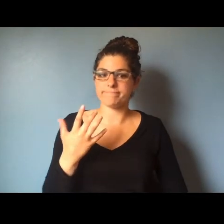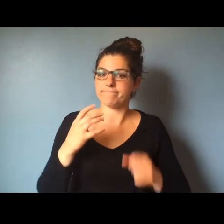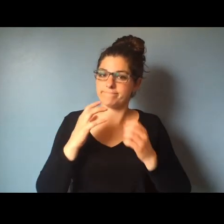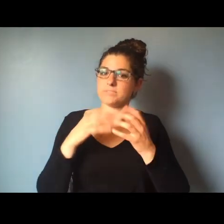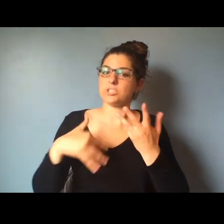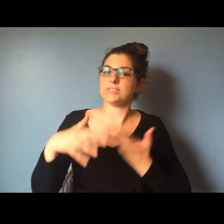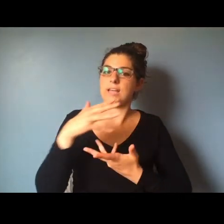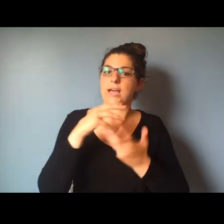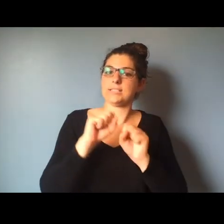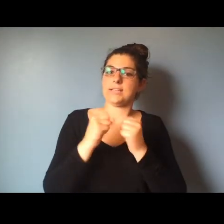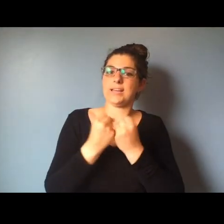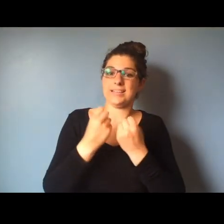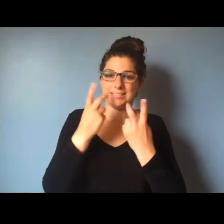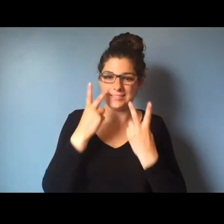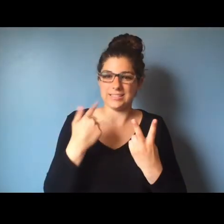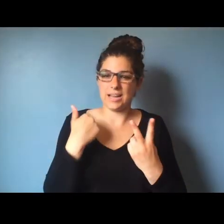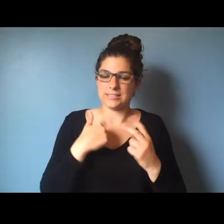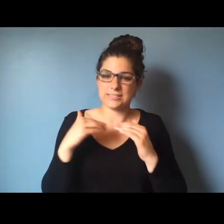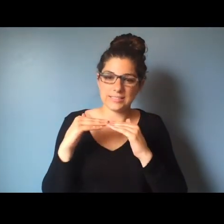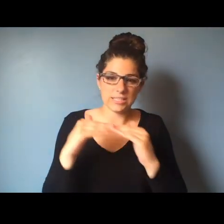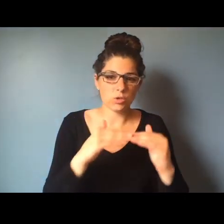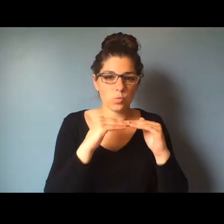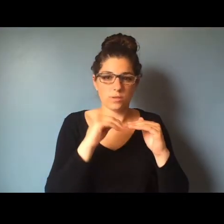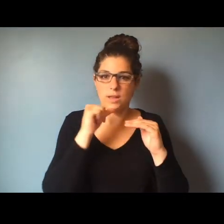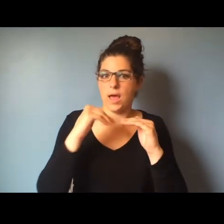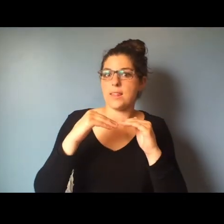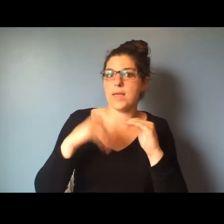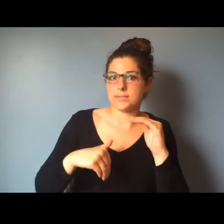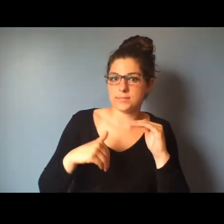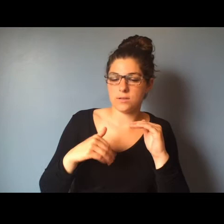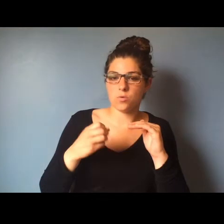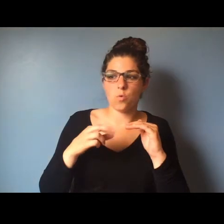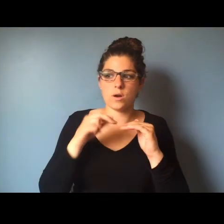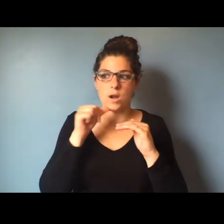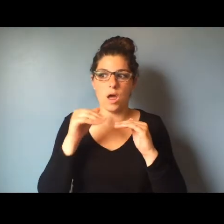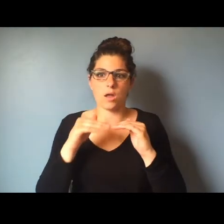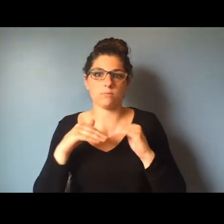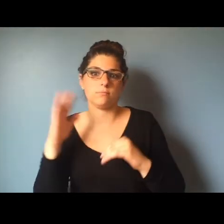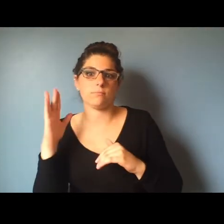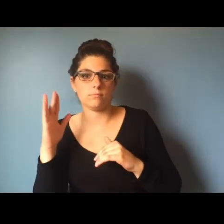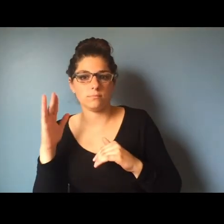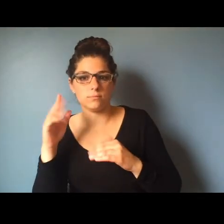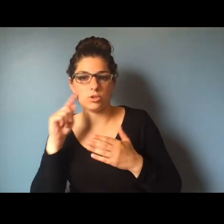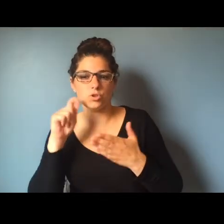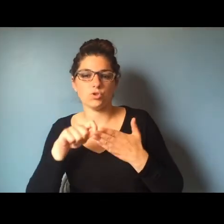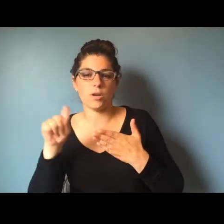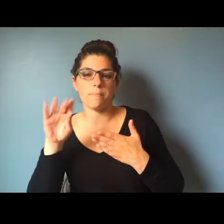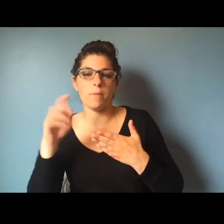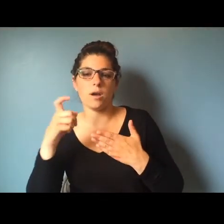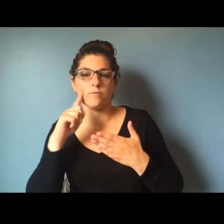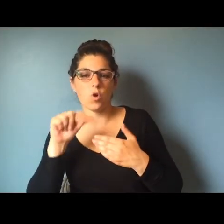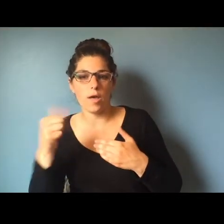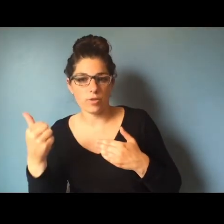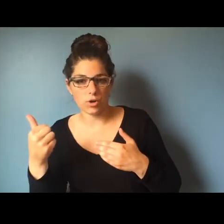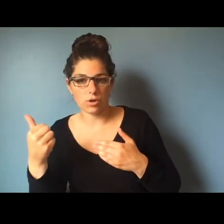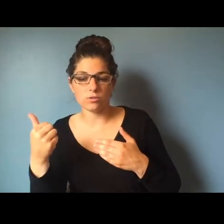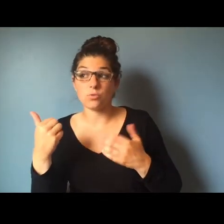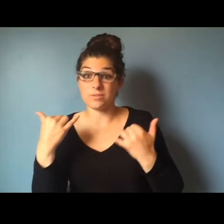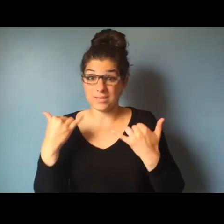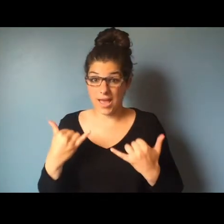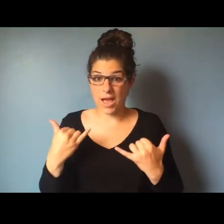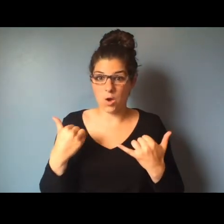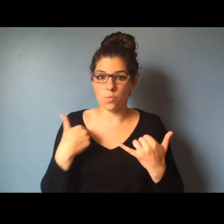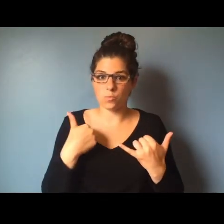society is kind of seeing us as equal and not less than, or not as the check box for other. So now when